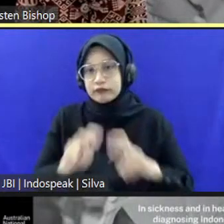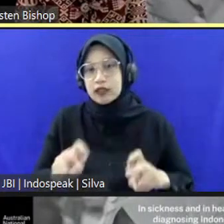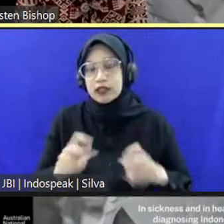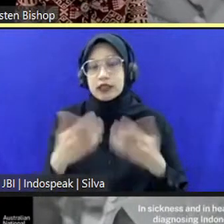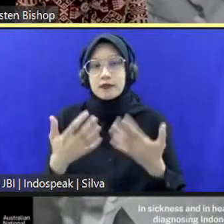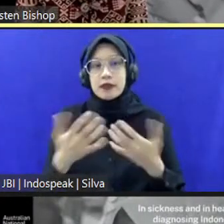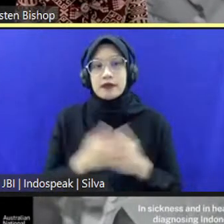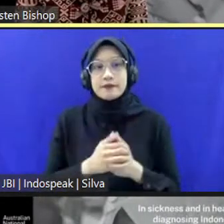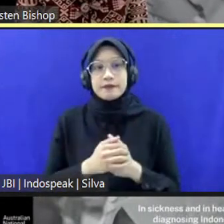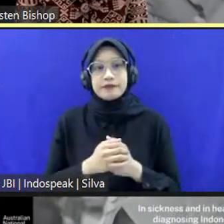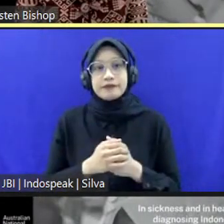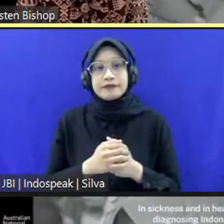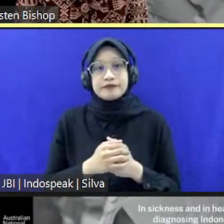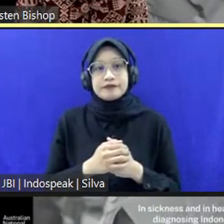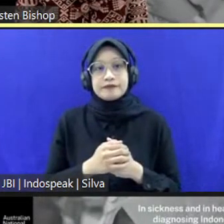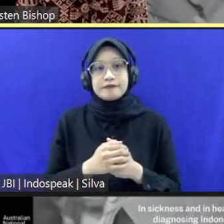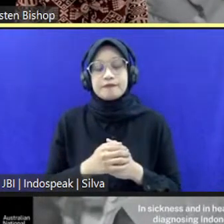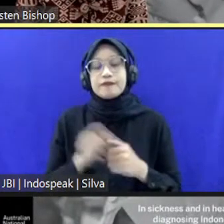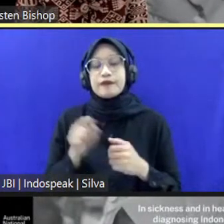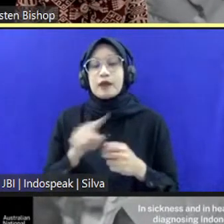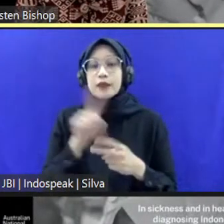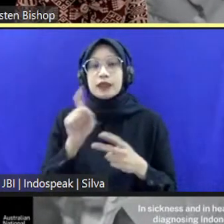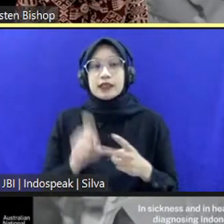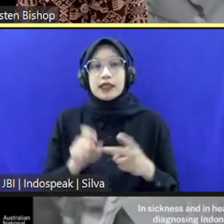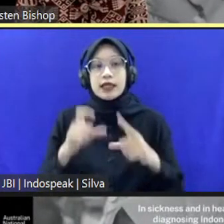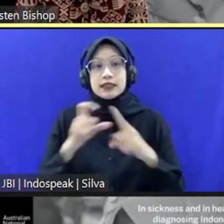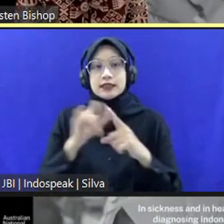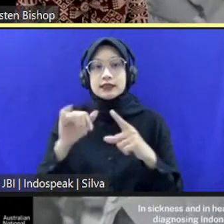Fauzia. Her question is to